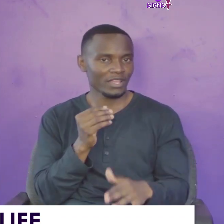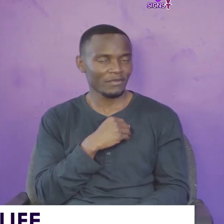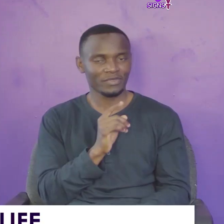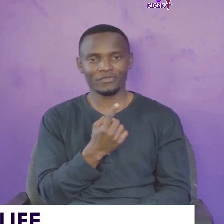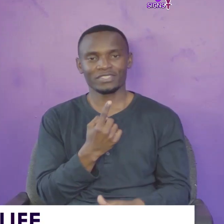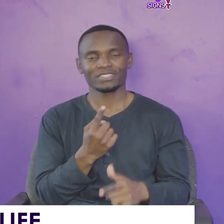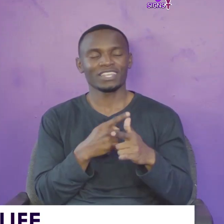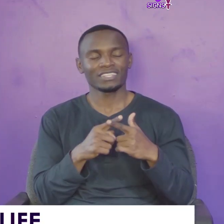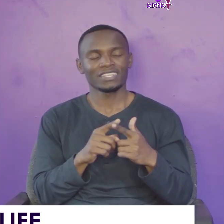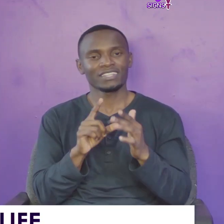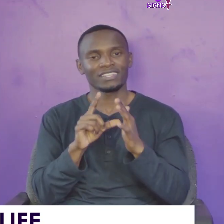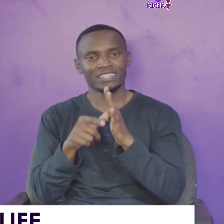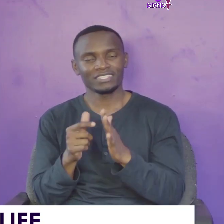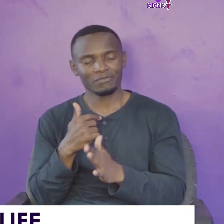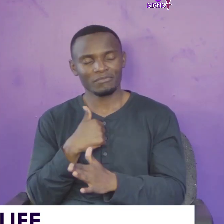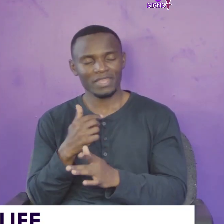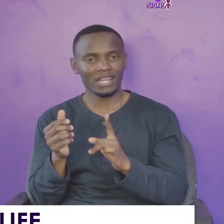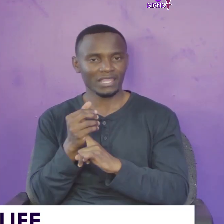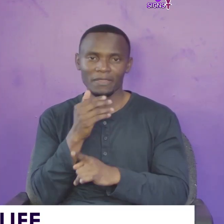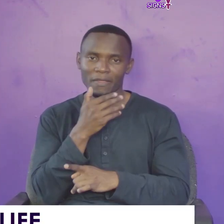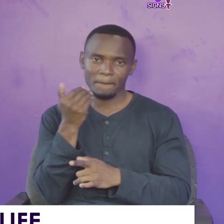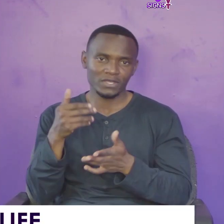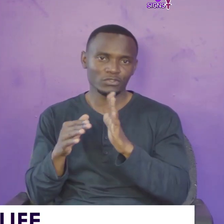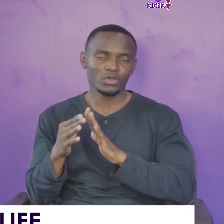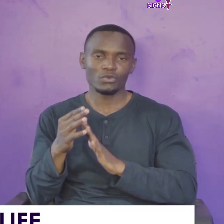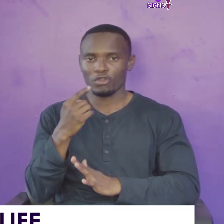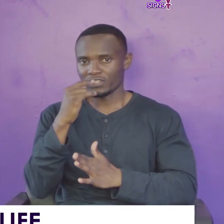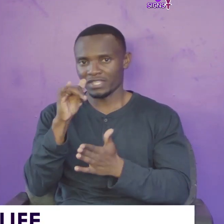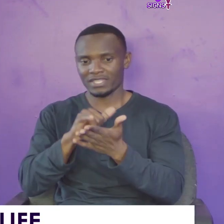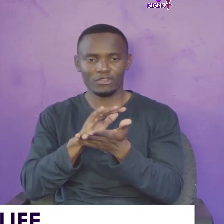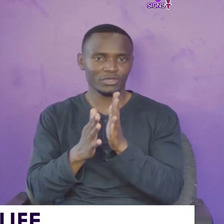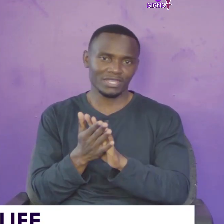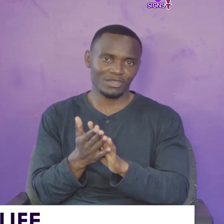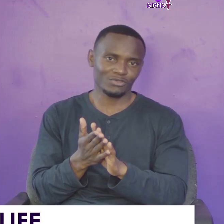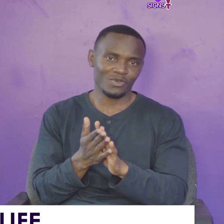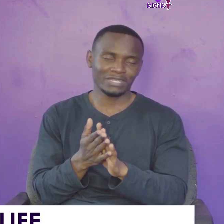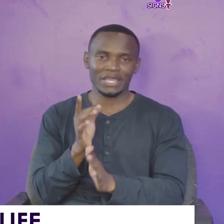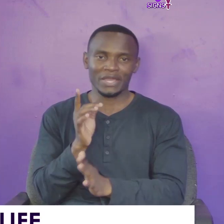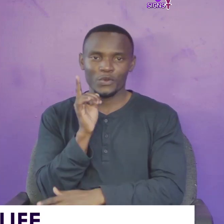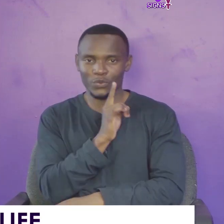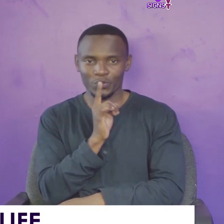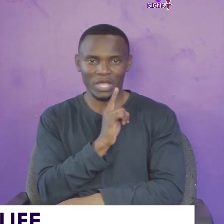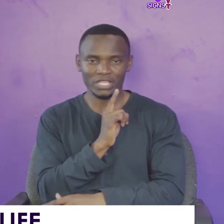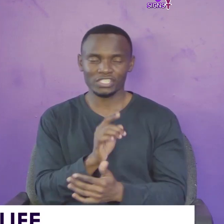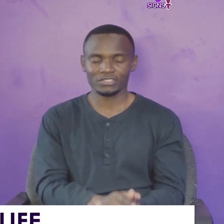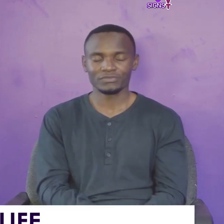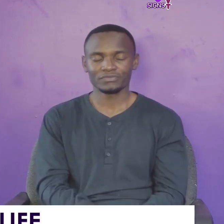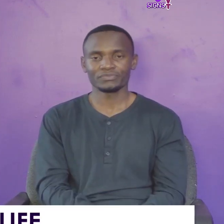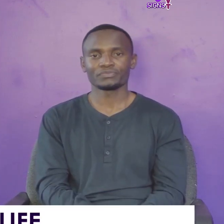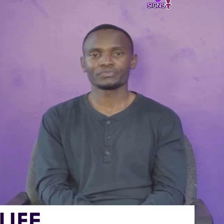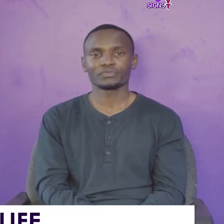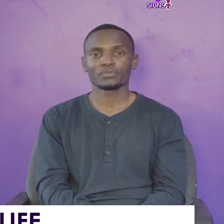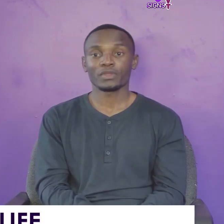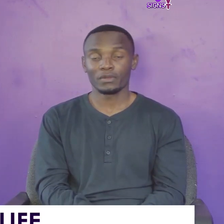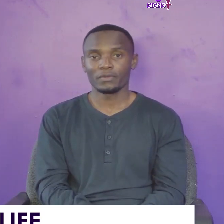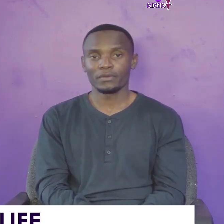Maybe before I'm finding a way of framing this without being offensive. Yeah. But anyway, as you think through